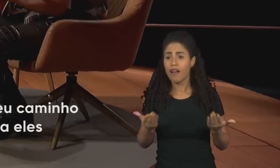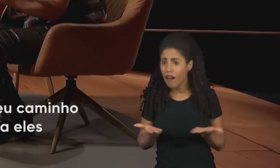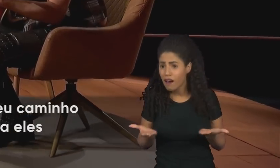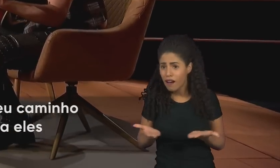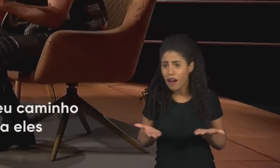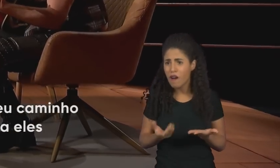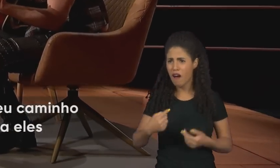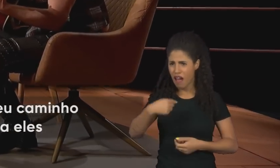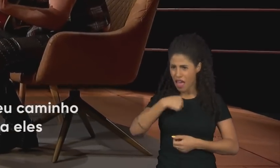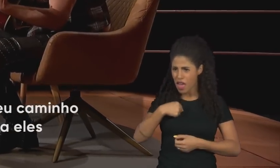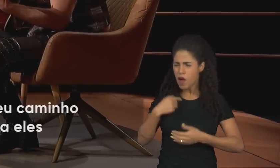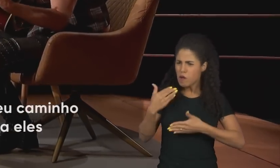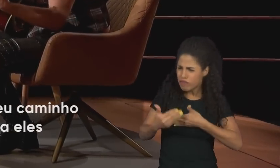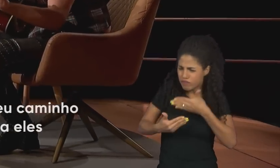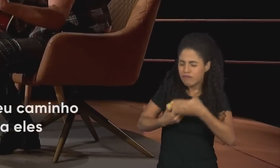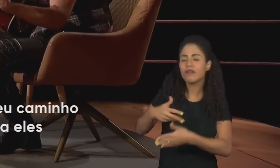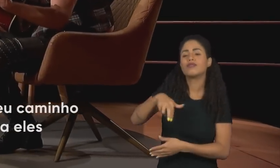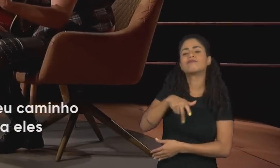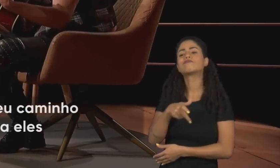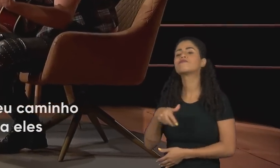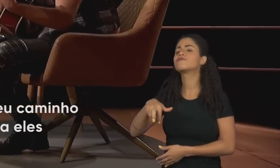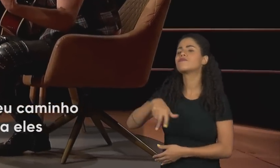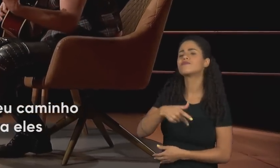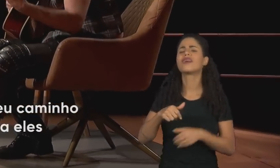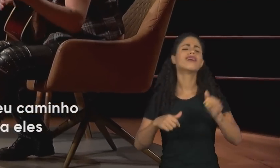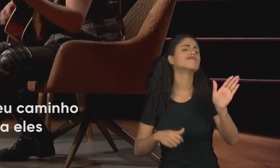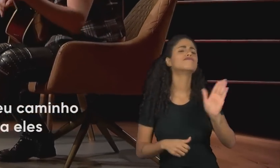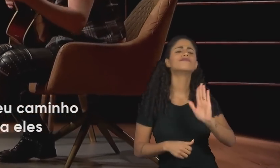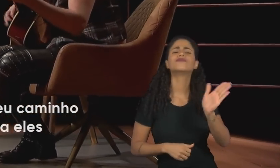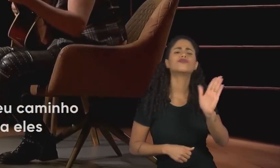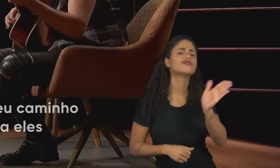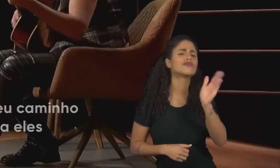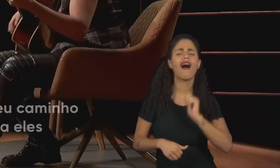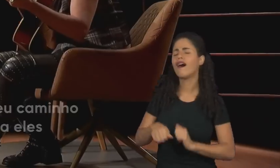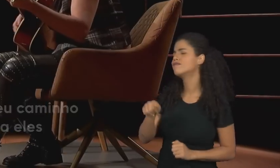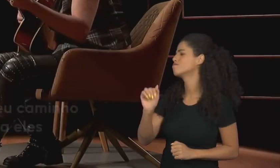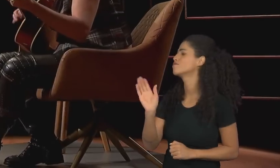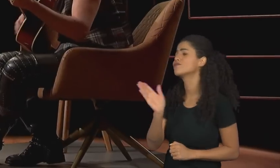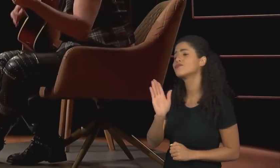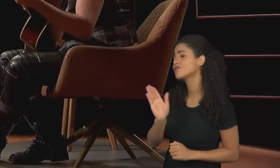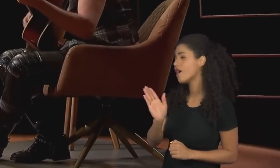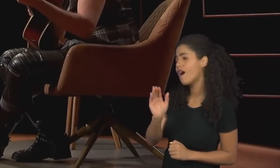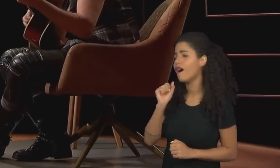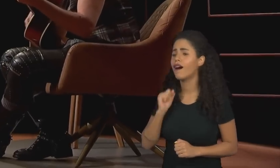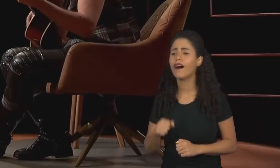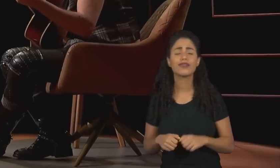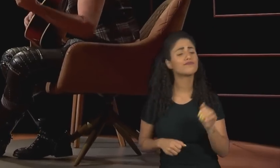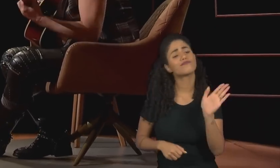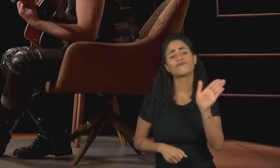now, wave them by.